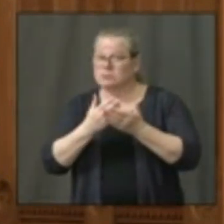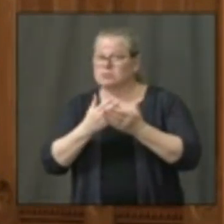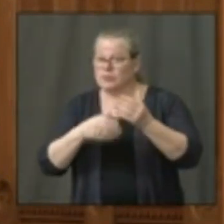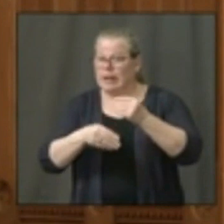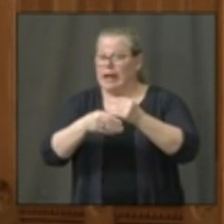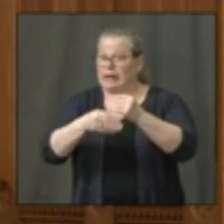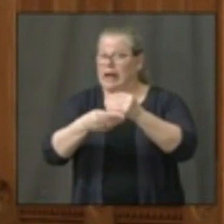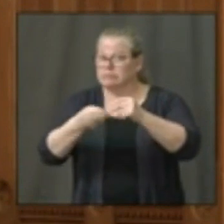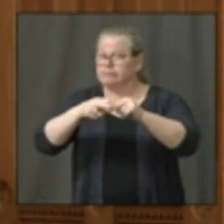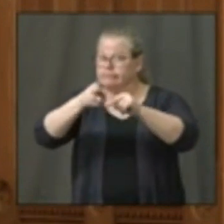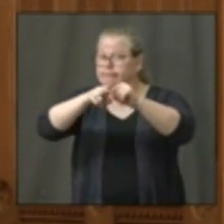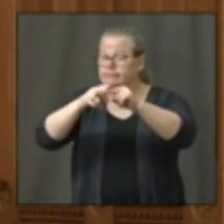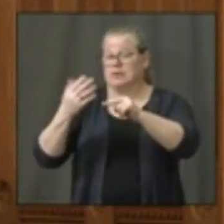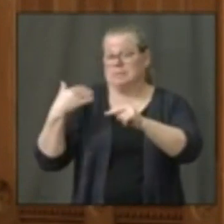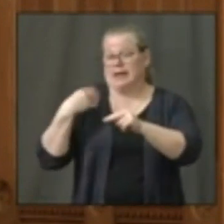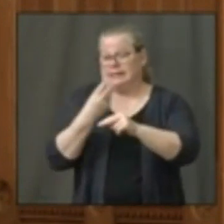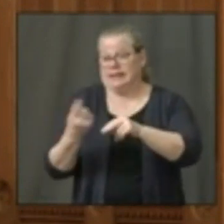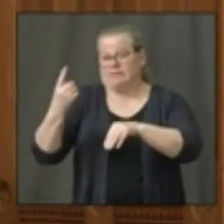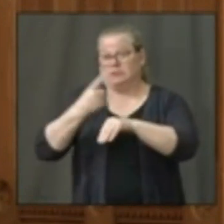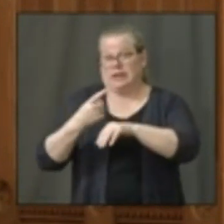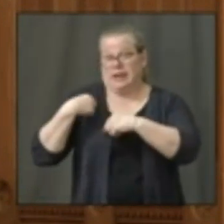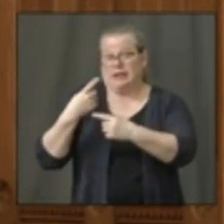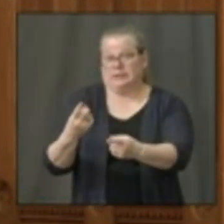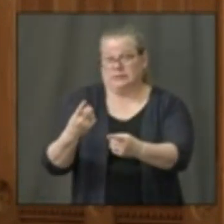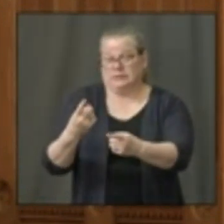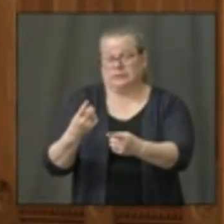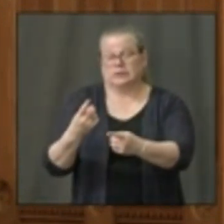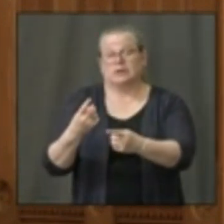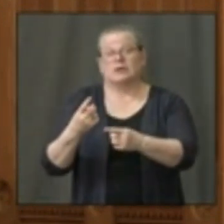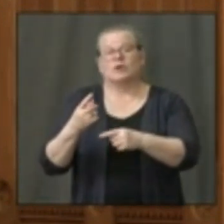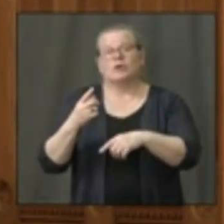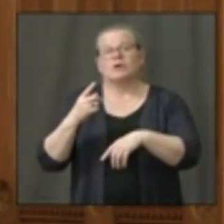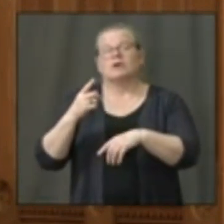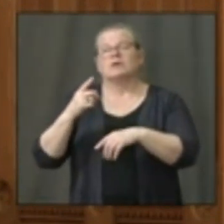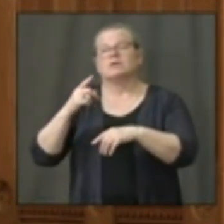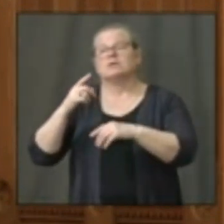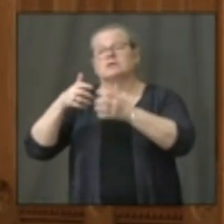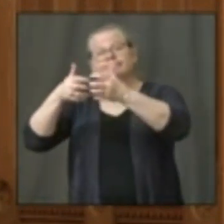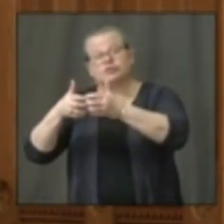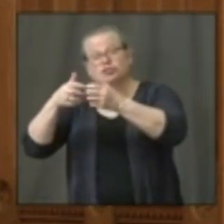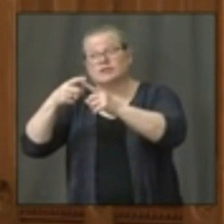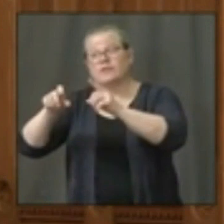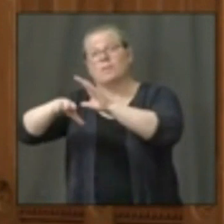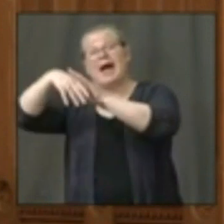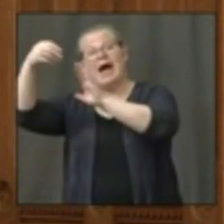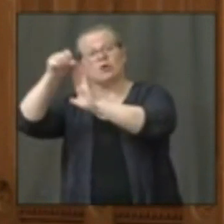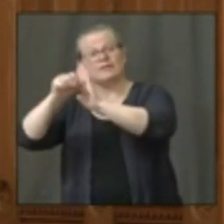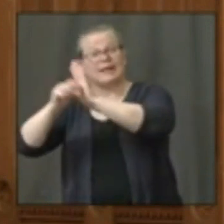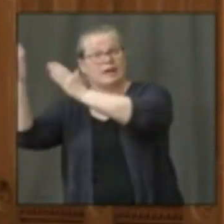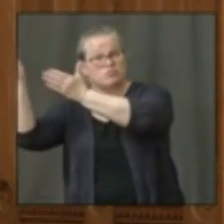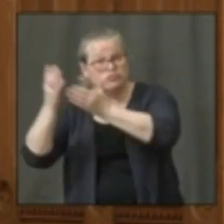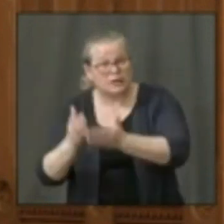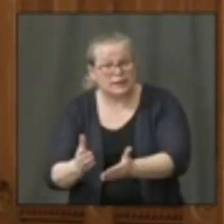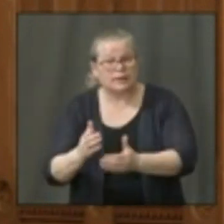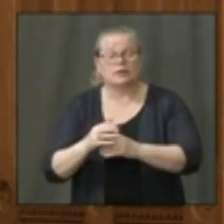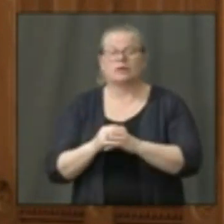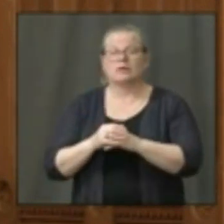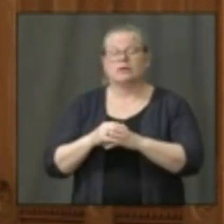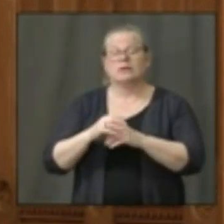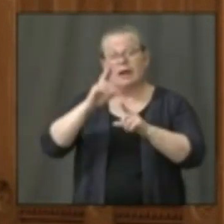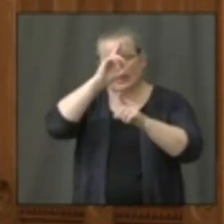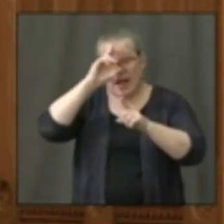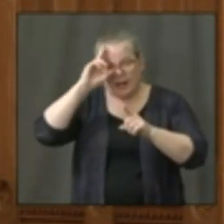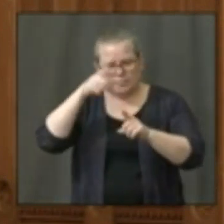days, both bringing models in from out of state, looking at other models that they have that